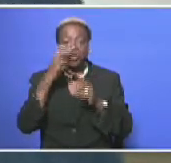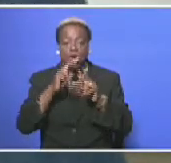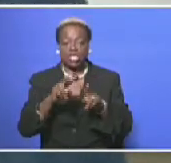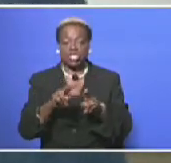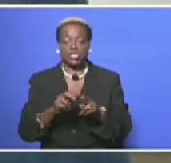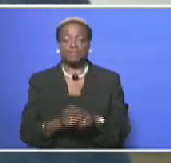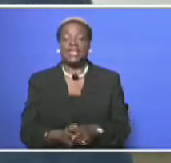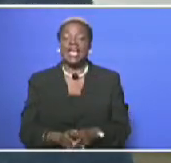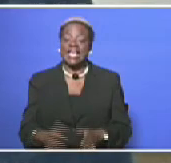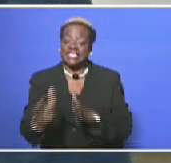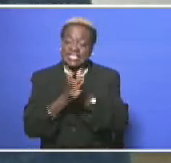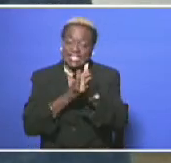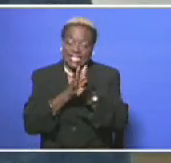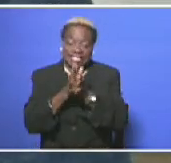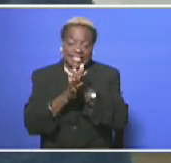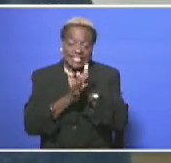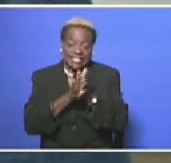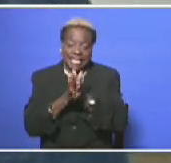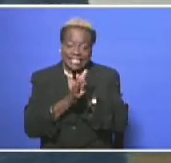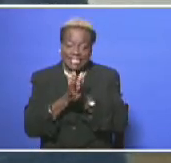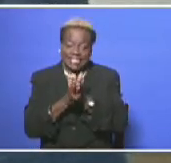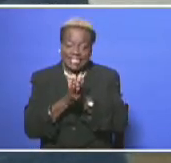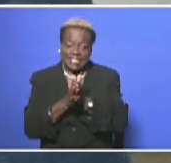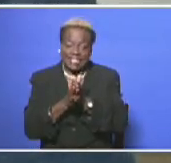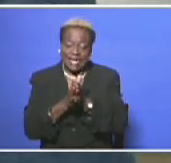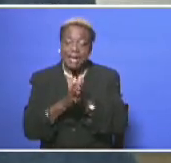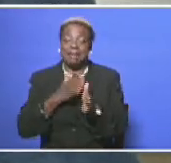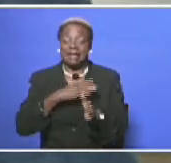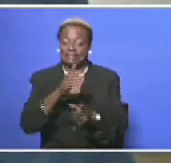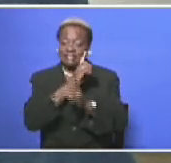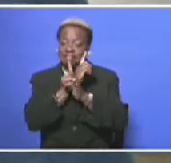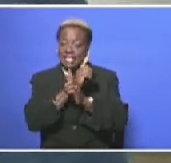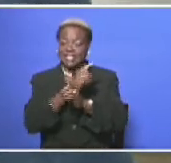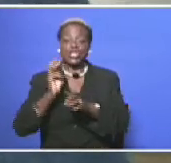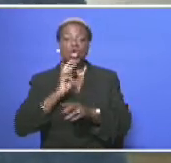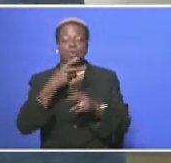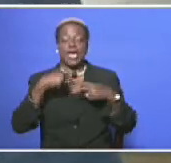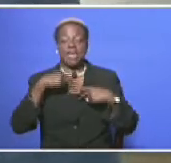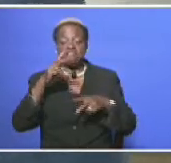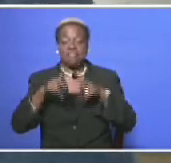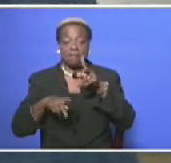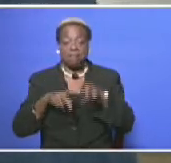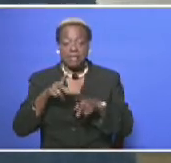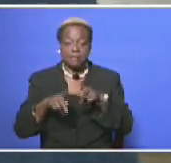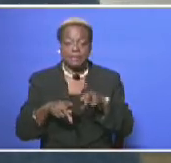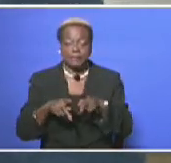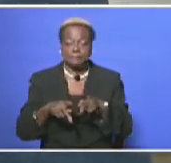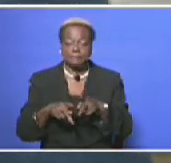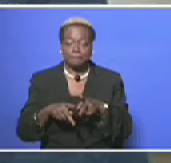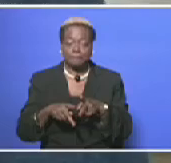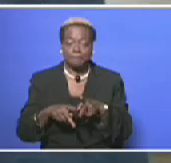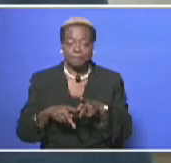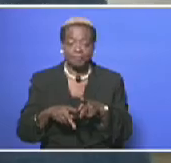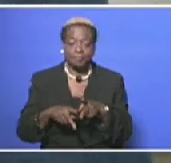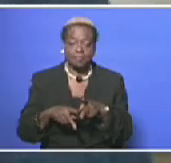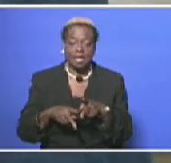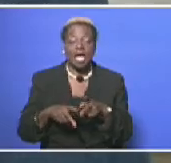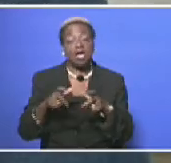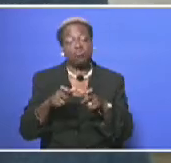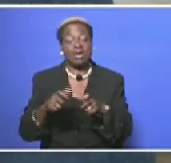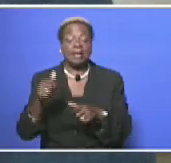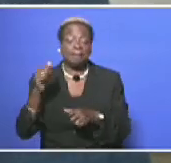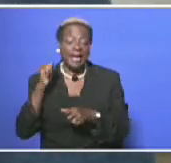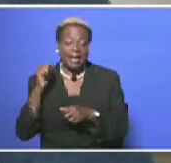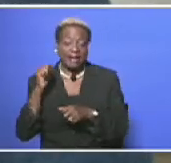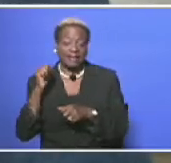fast paced. We score a lot of points. We have a great defense, and we have some people that I think they're going to be able to root for. When you have our running back Jared